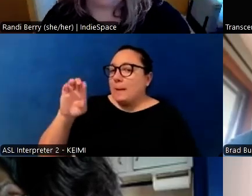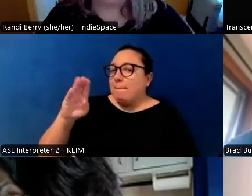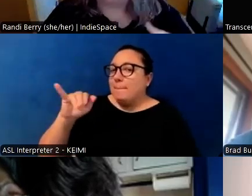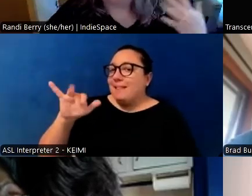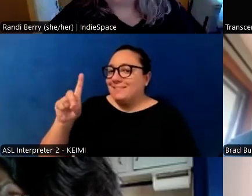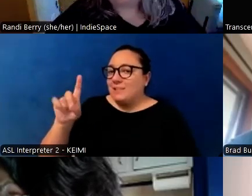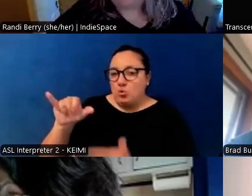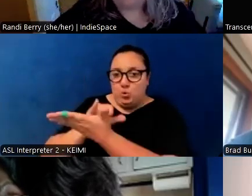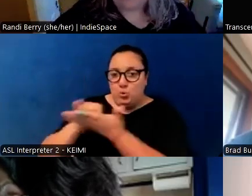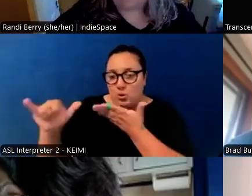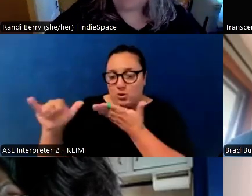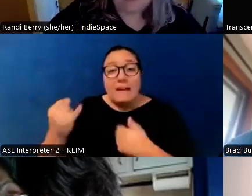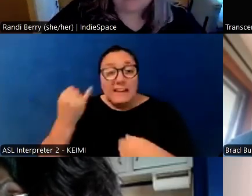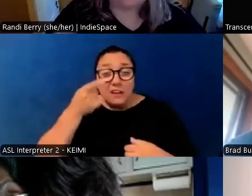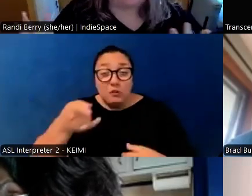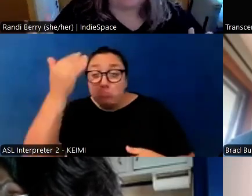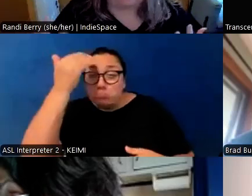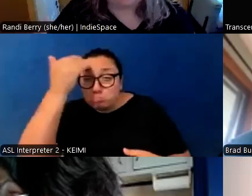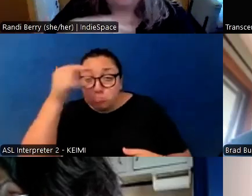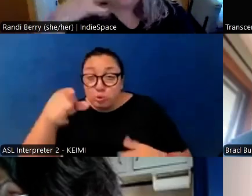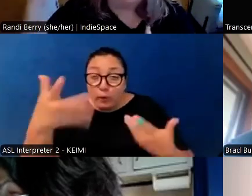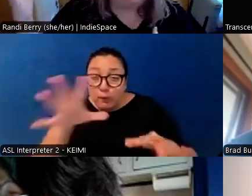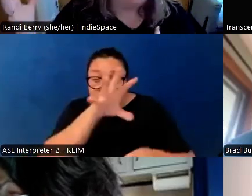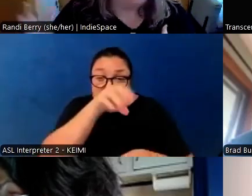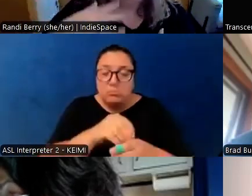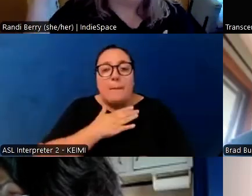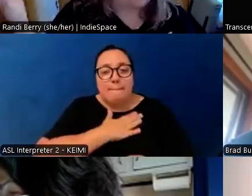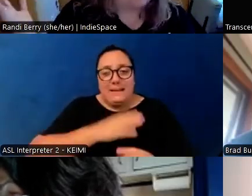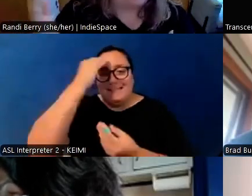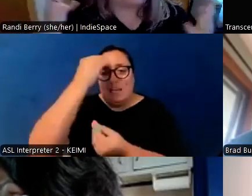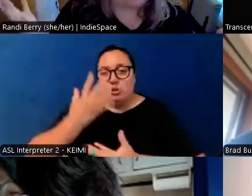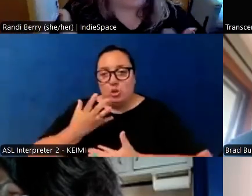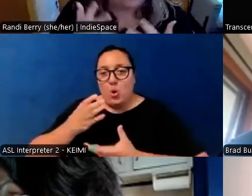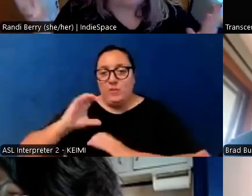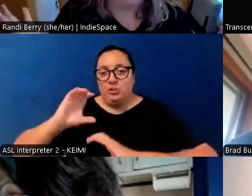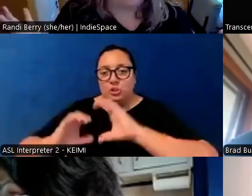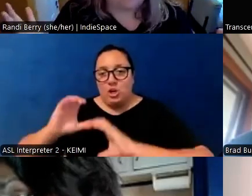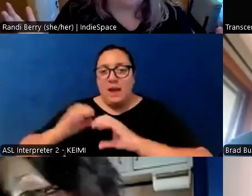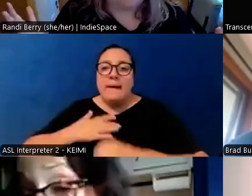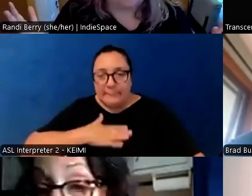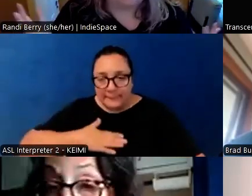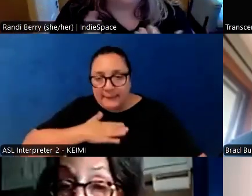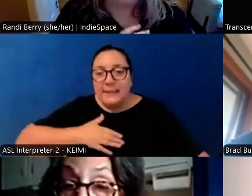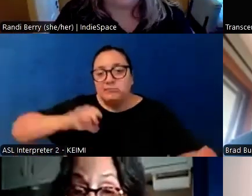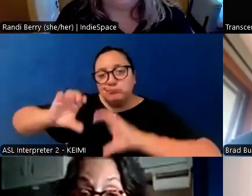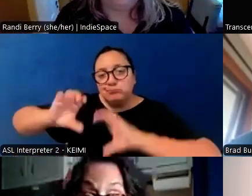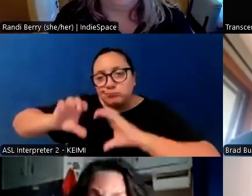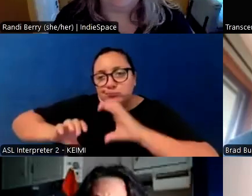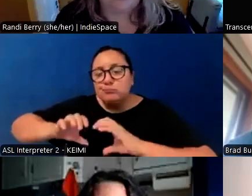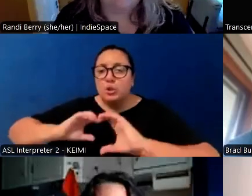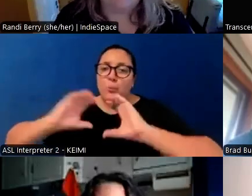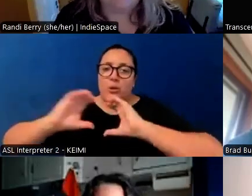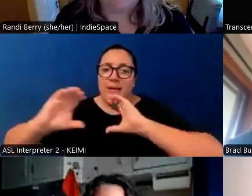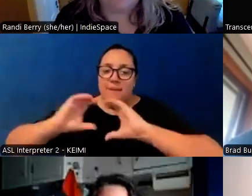Rebuild, or if you participated, please let us know in the chat. Feel free to use the chat to talk and communicate with one another.